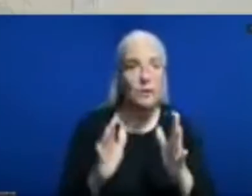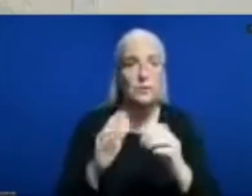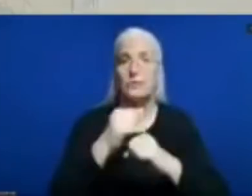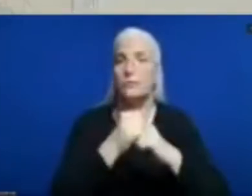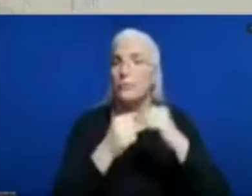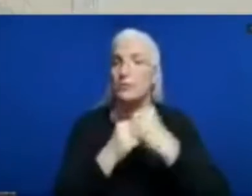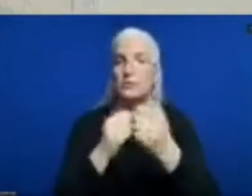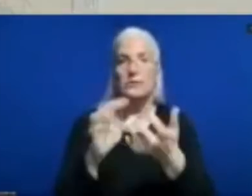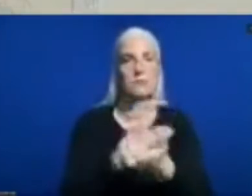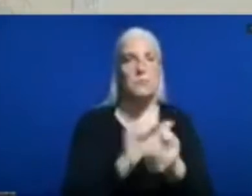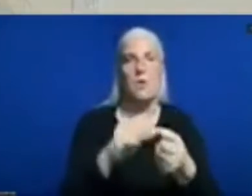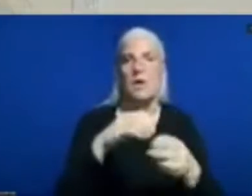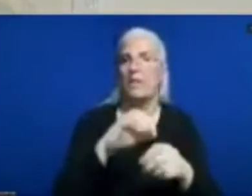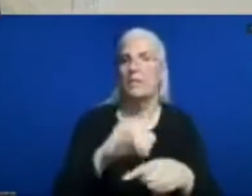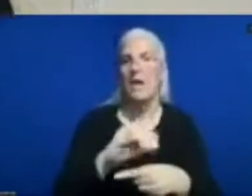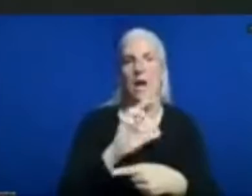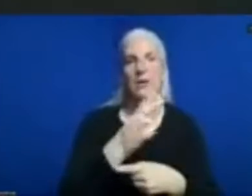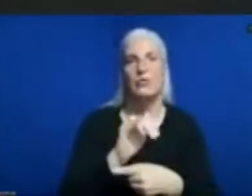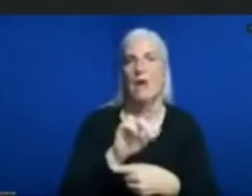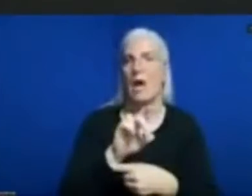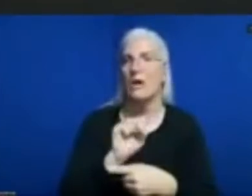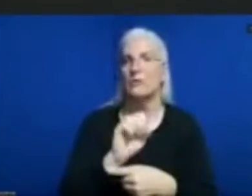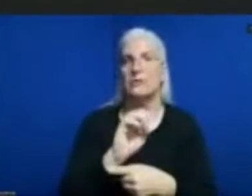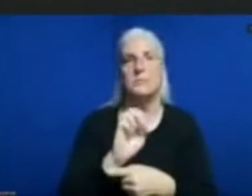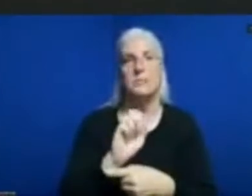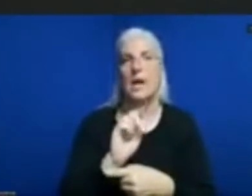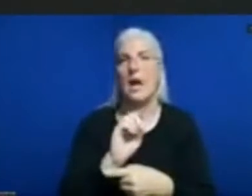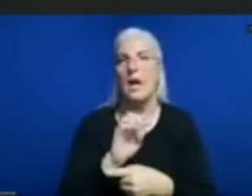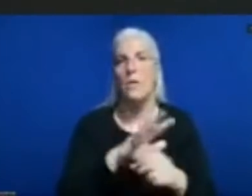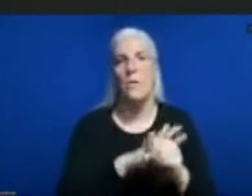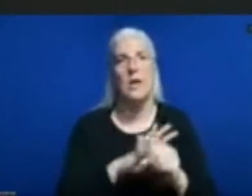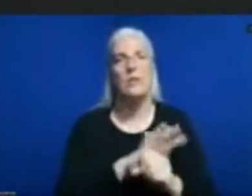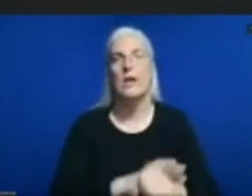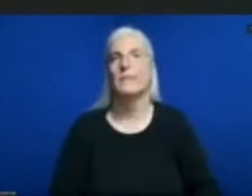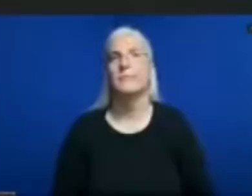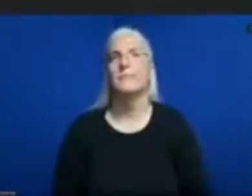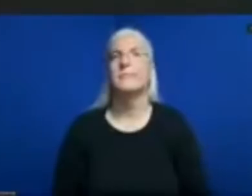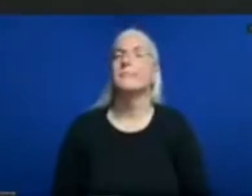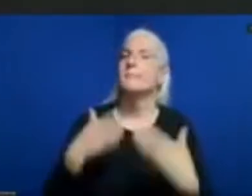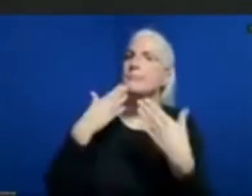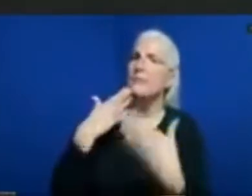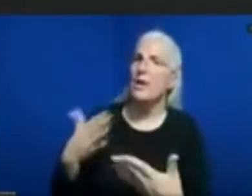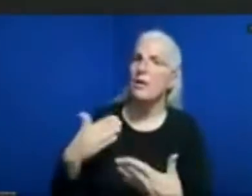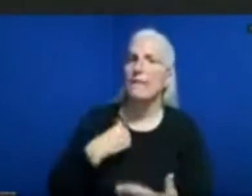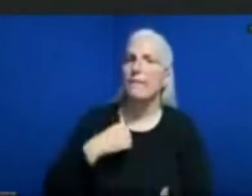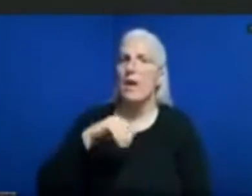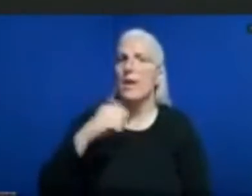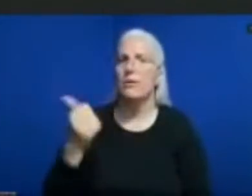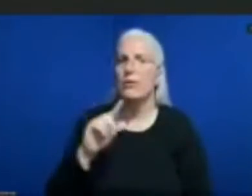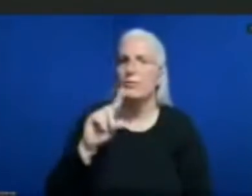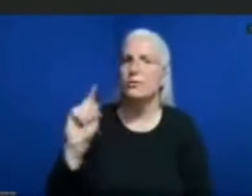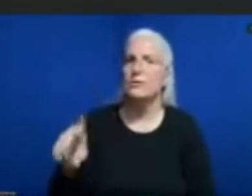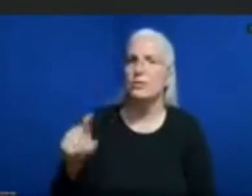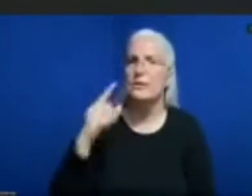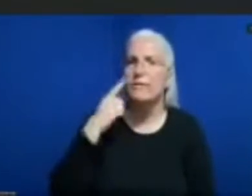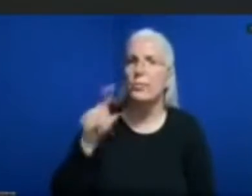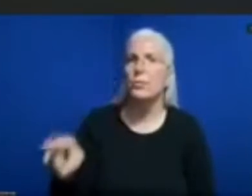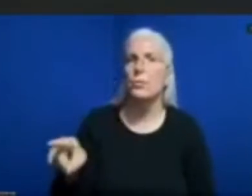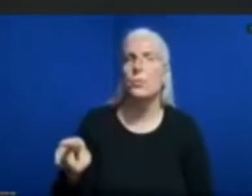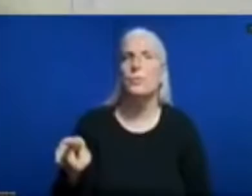time. Thank you, Chief. The other part question we have is for the Cheney Creek Road and Hobo Camp